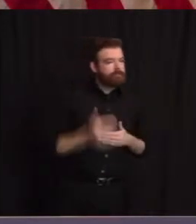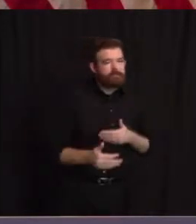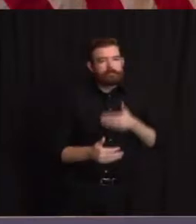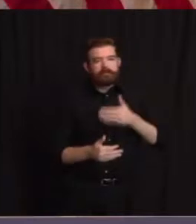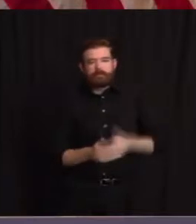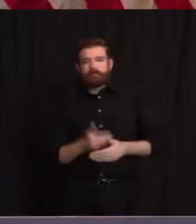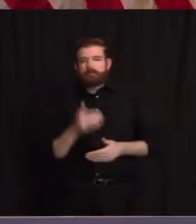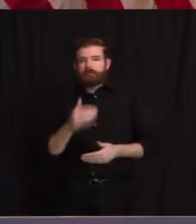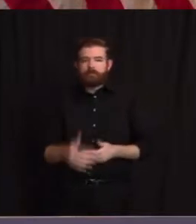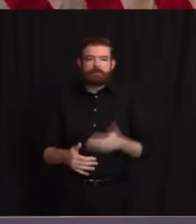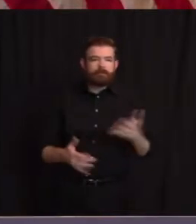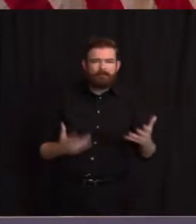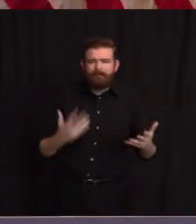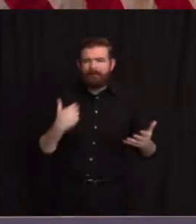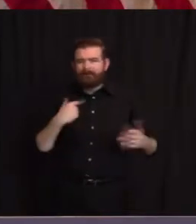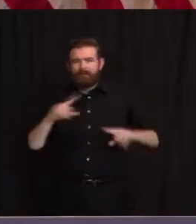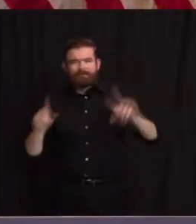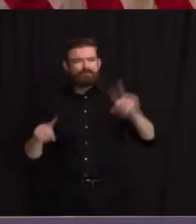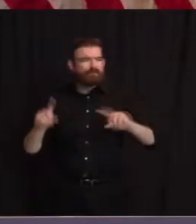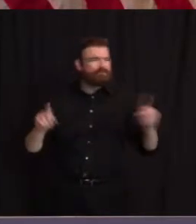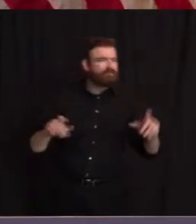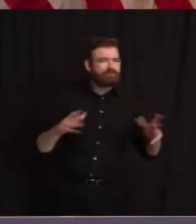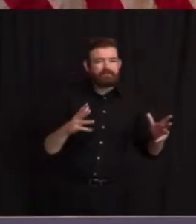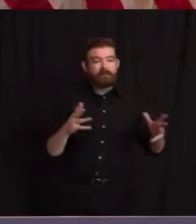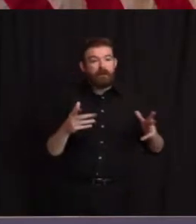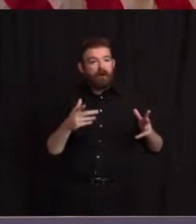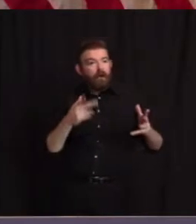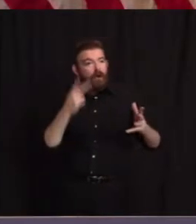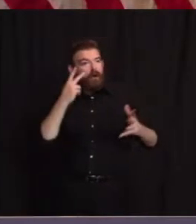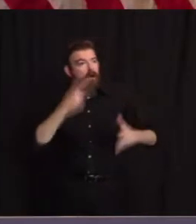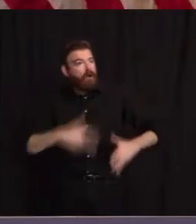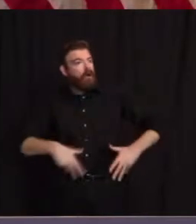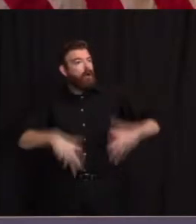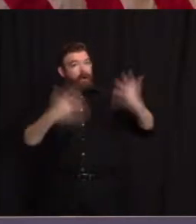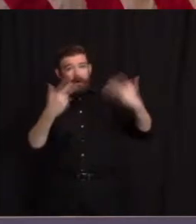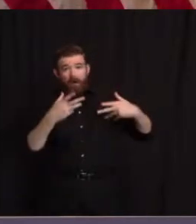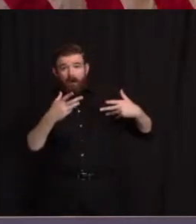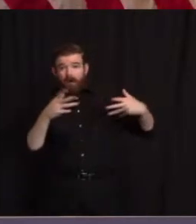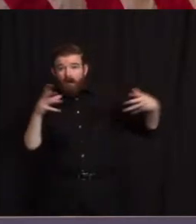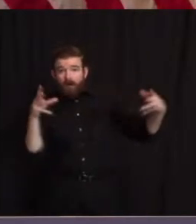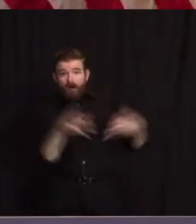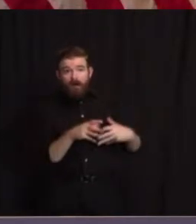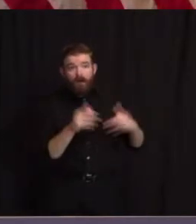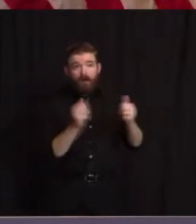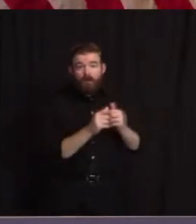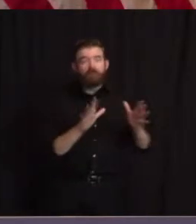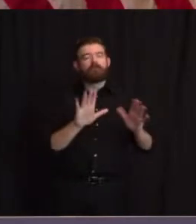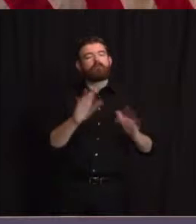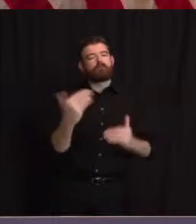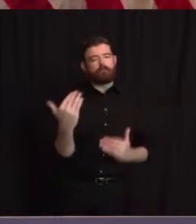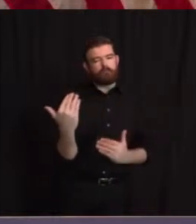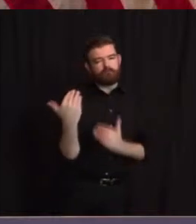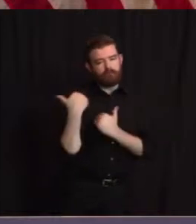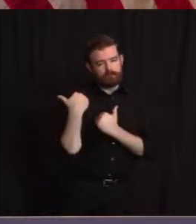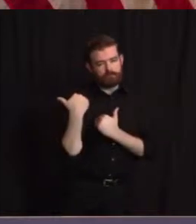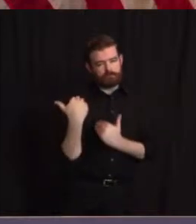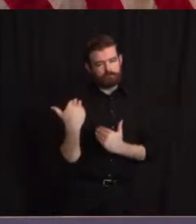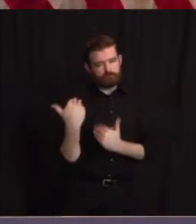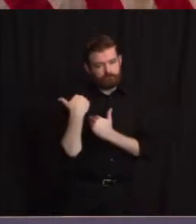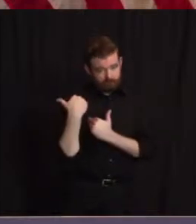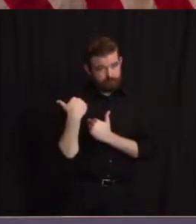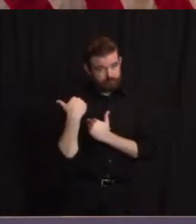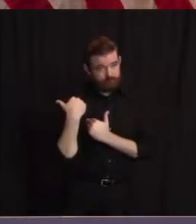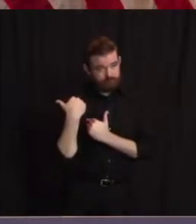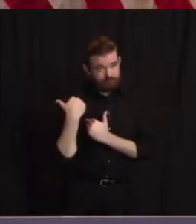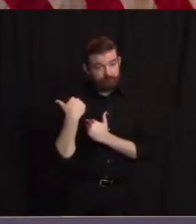other people we haven't seen in a while, which will inevitably happen, that we do that responsibly. And secondly, let's remember what Memorial